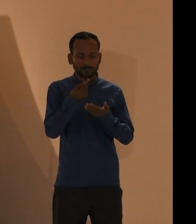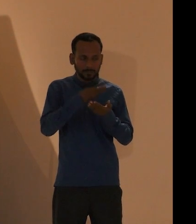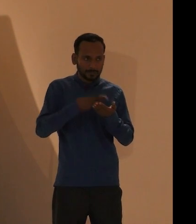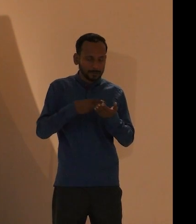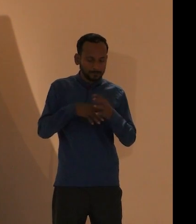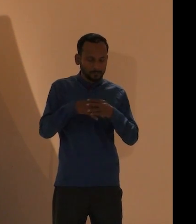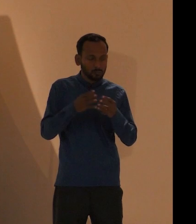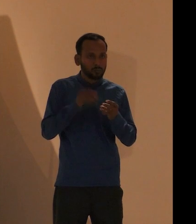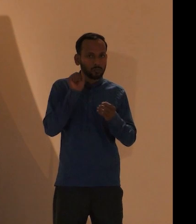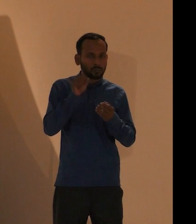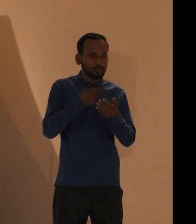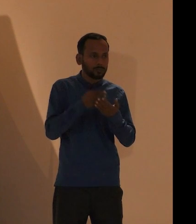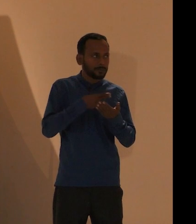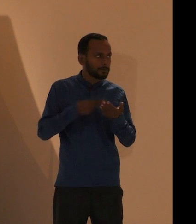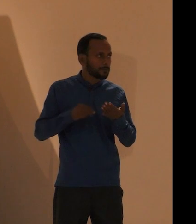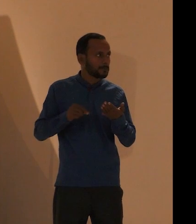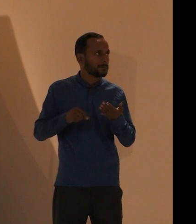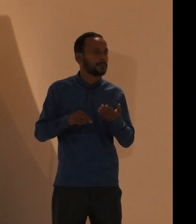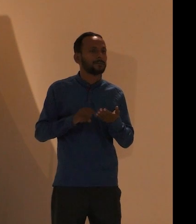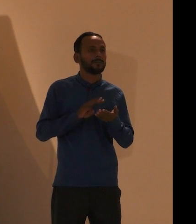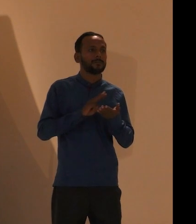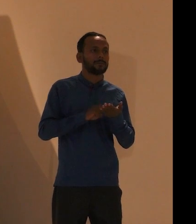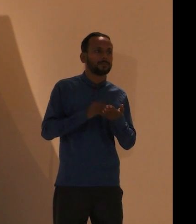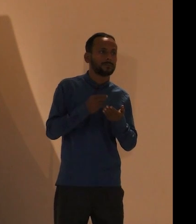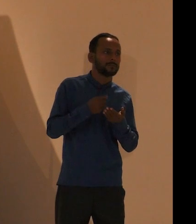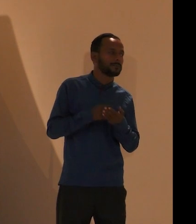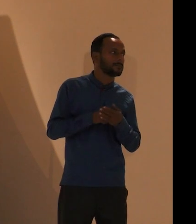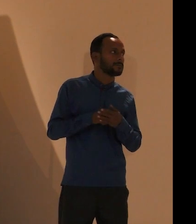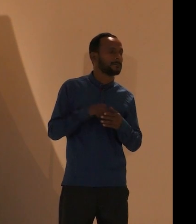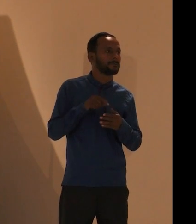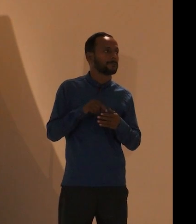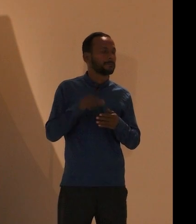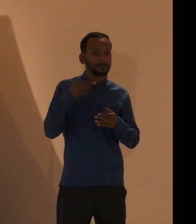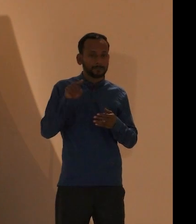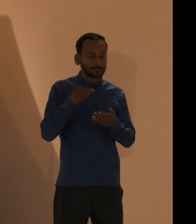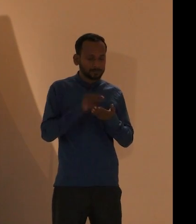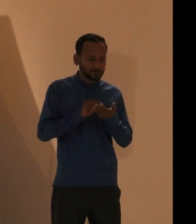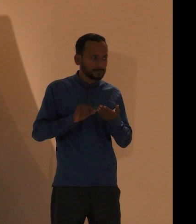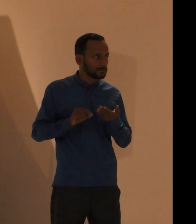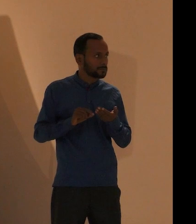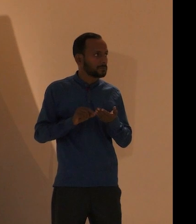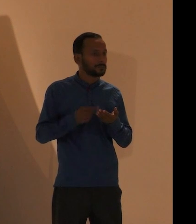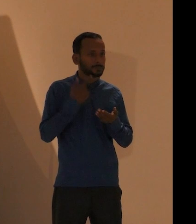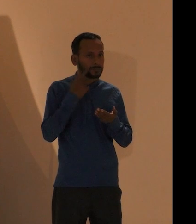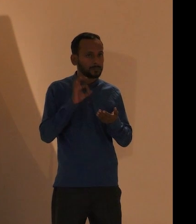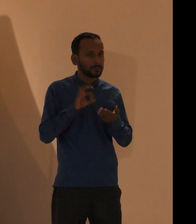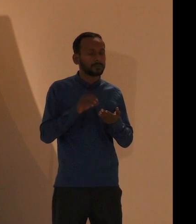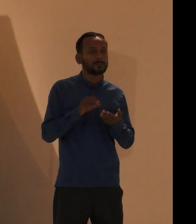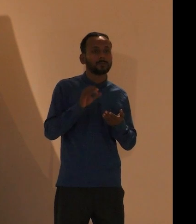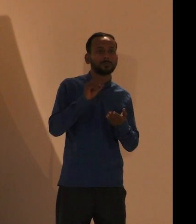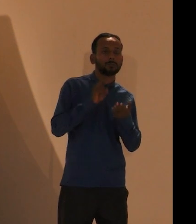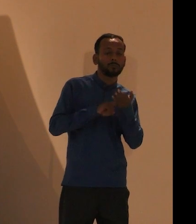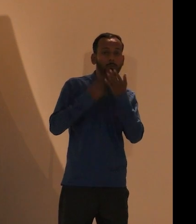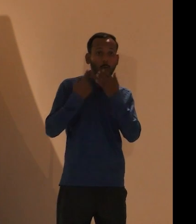We have a few of his manuscripts. And this is a very interesting page because this has the original version